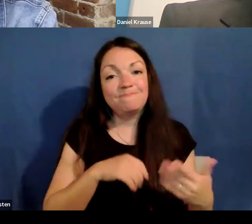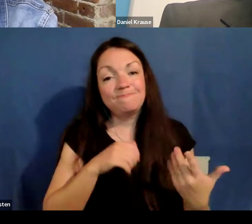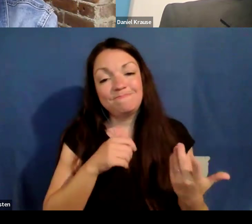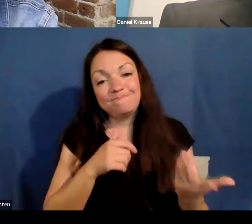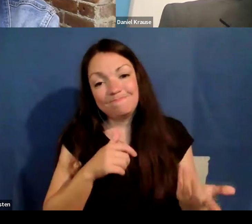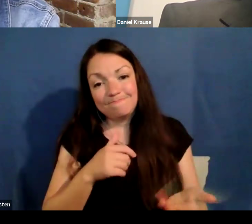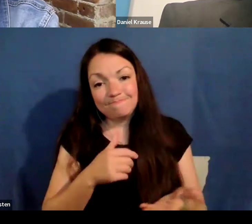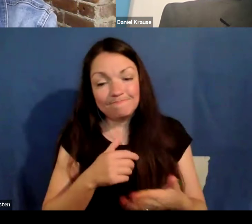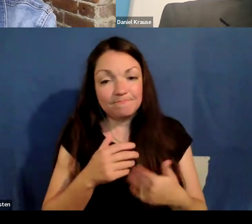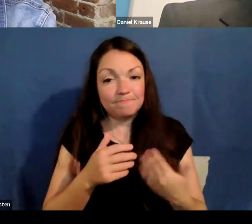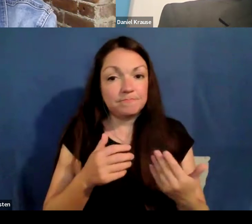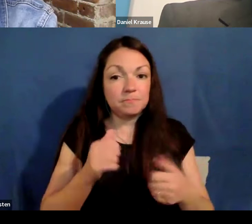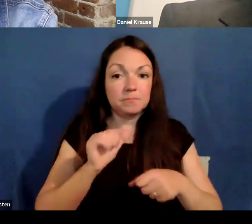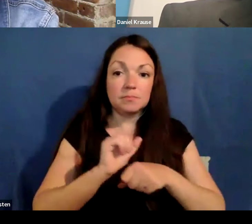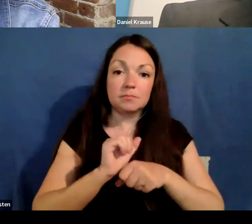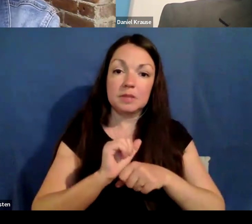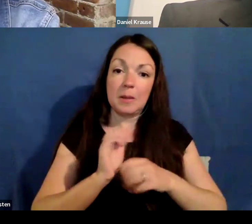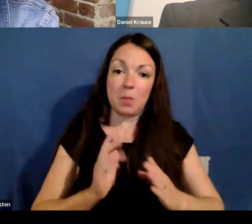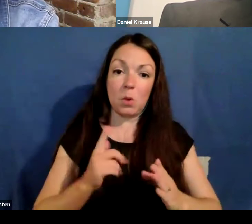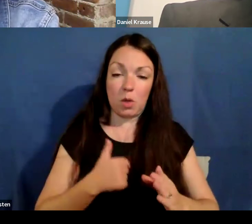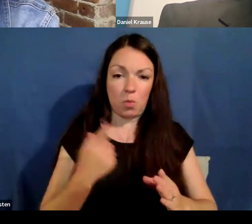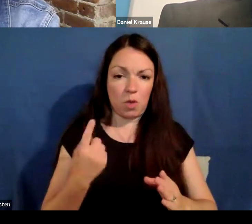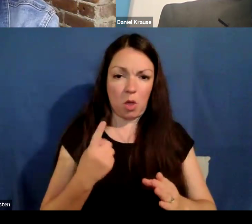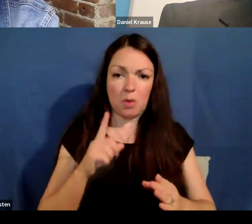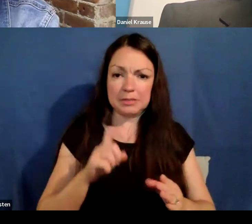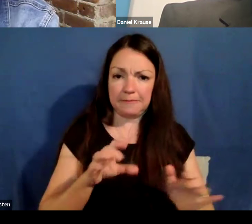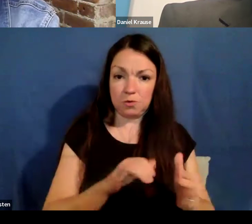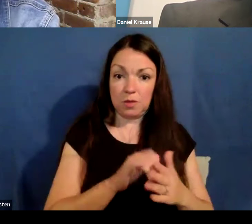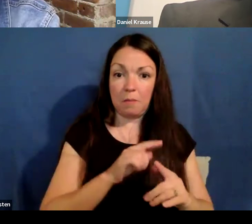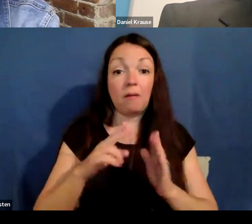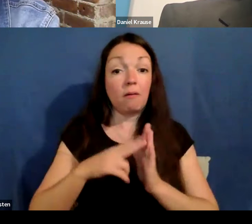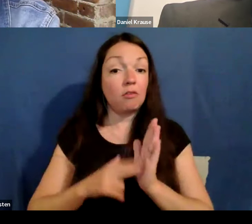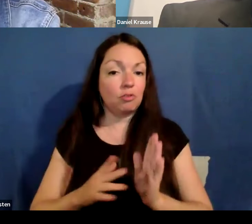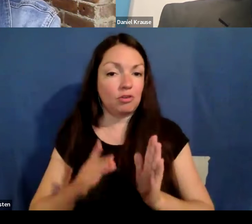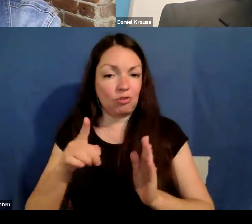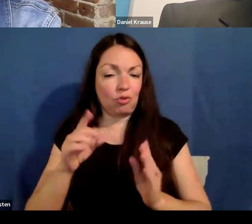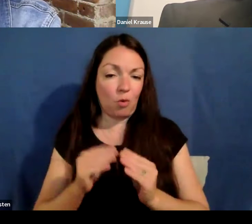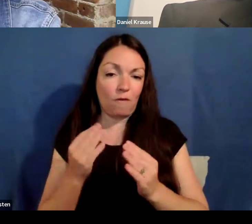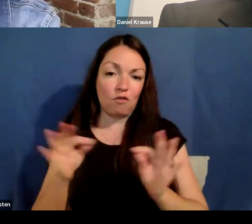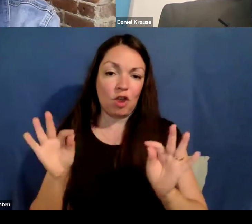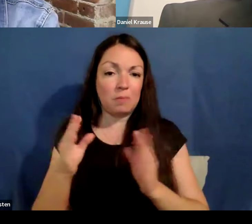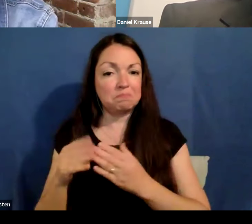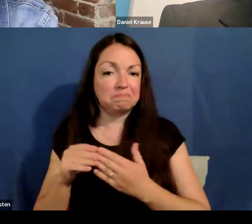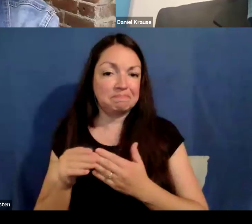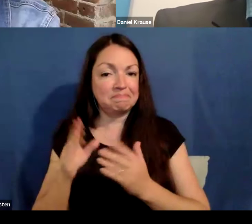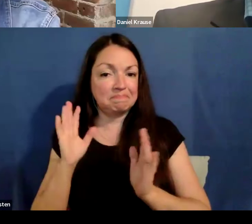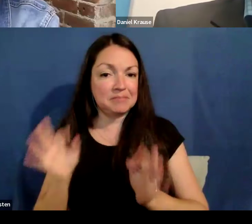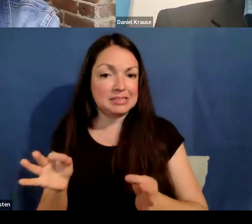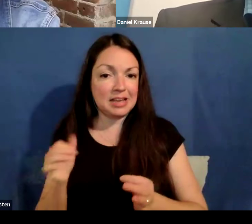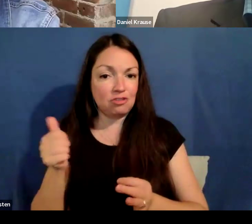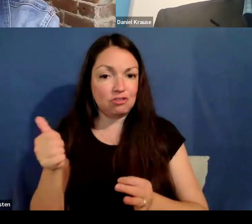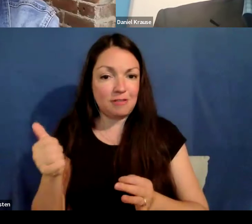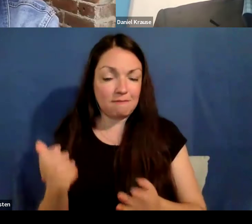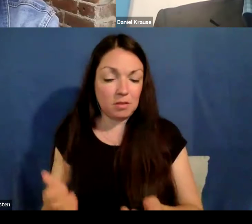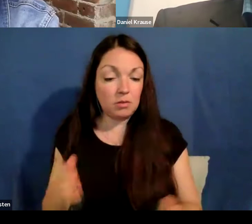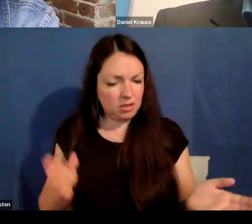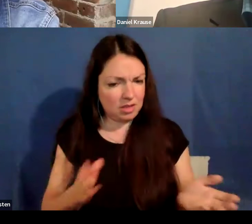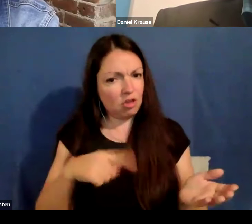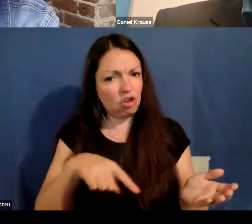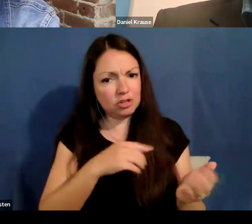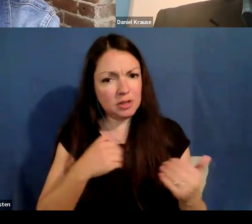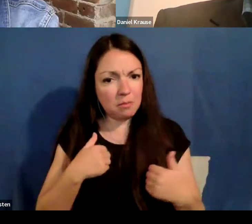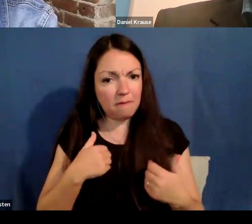as an employee, we're always in that state. But as a contractor, that's the freedom that you have. But yeah, encourage them to have a business